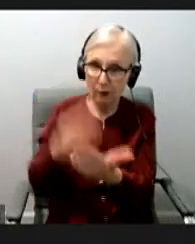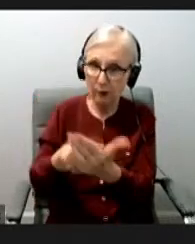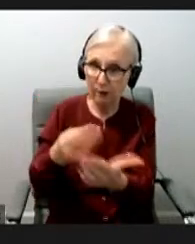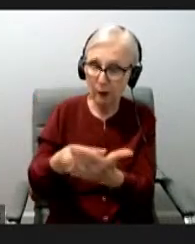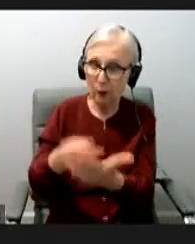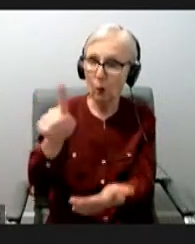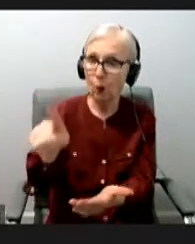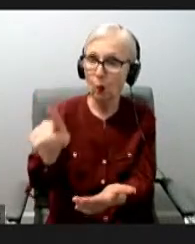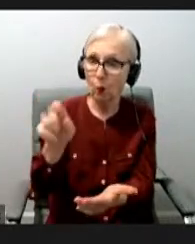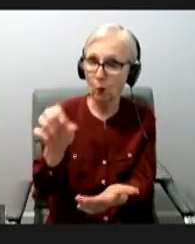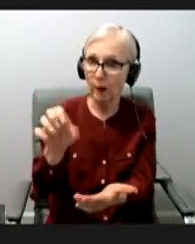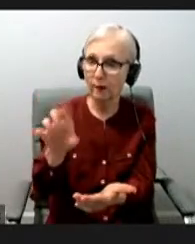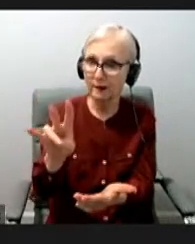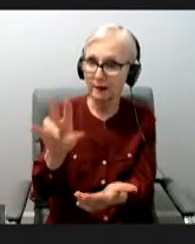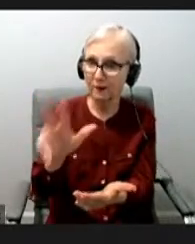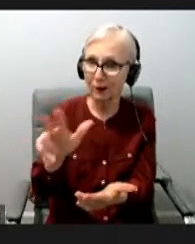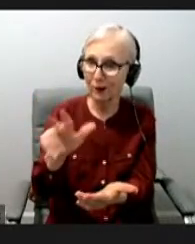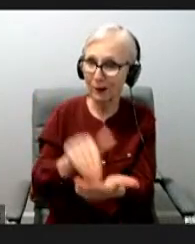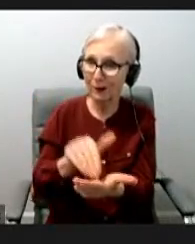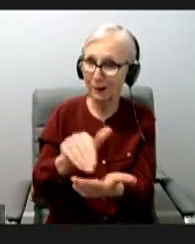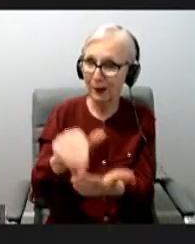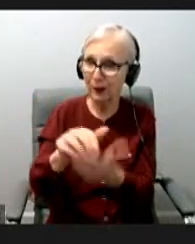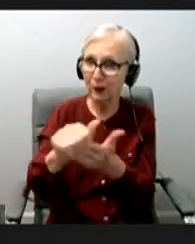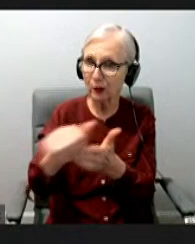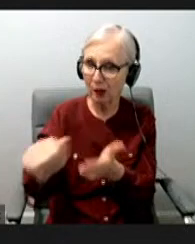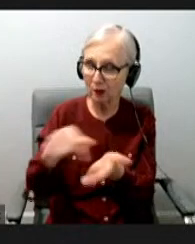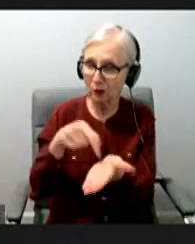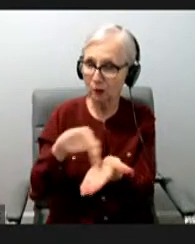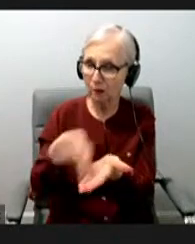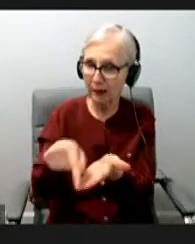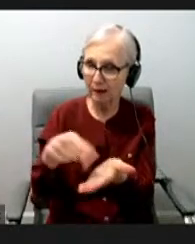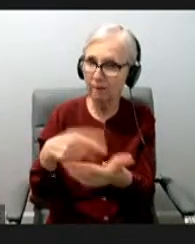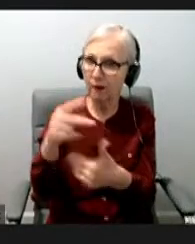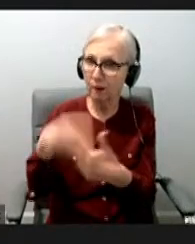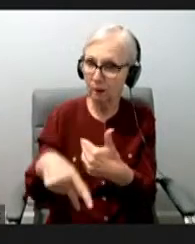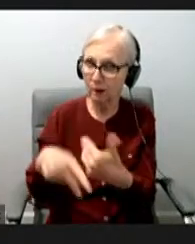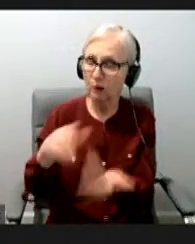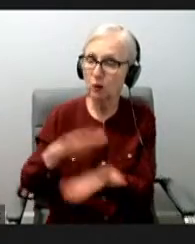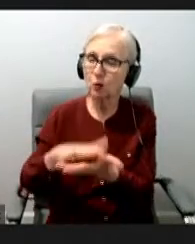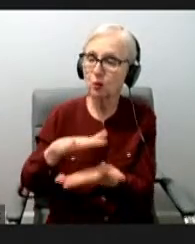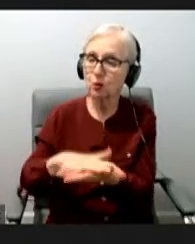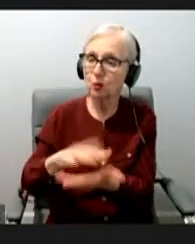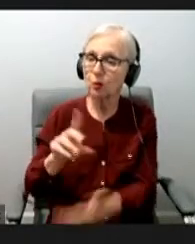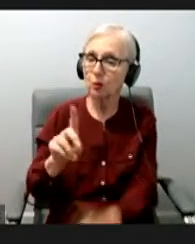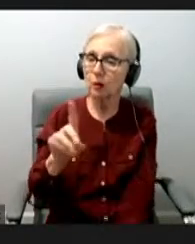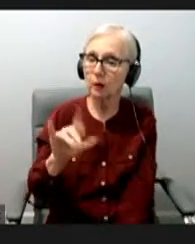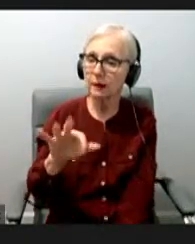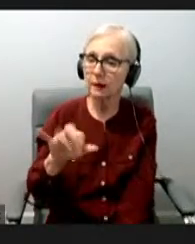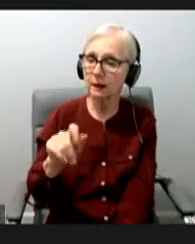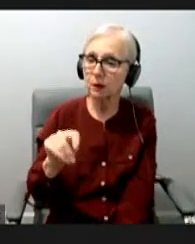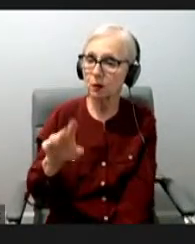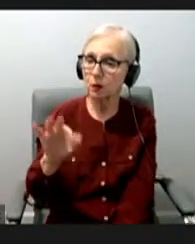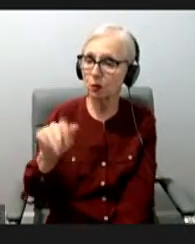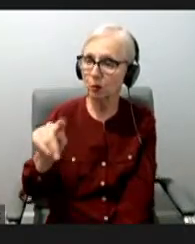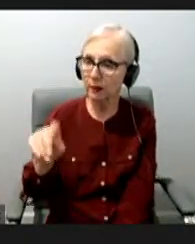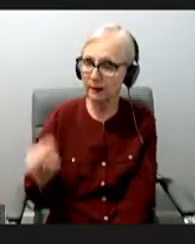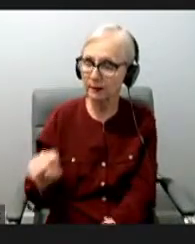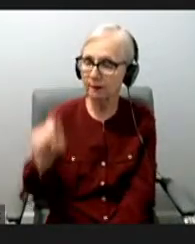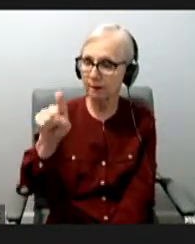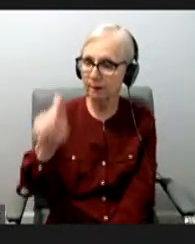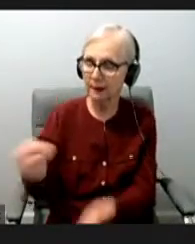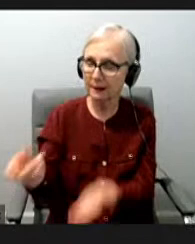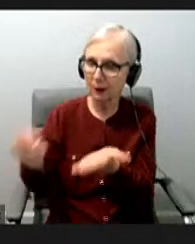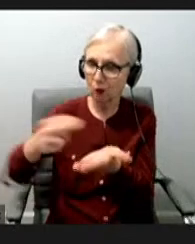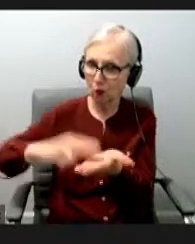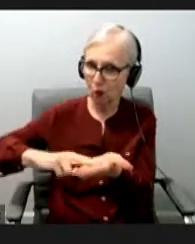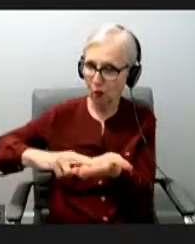million to fund this program. School districts or individual schools need to enroll in the